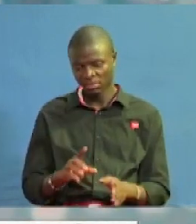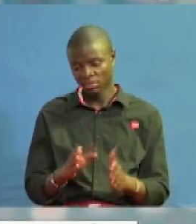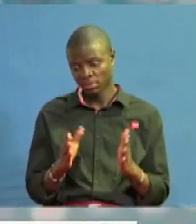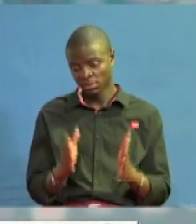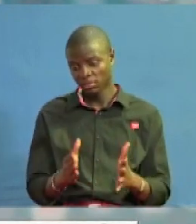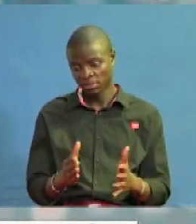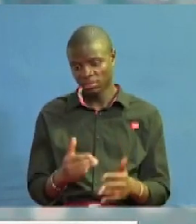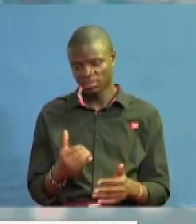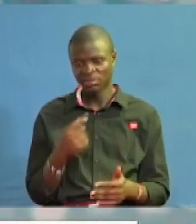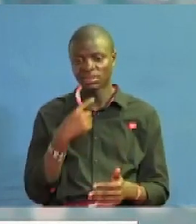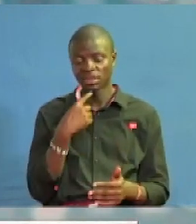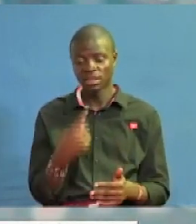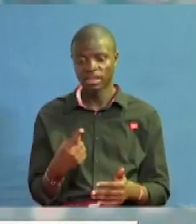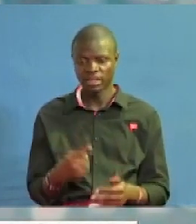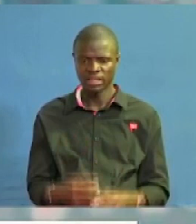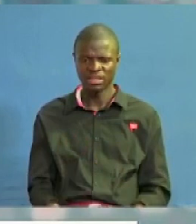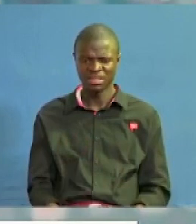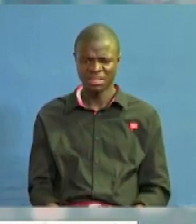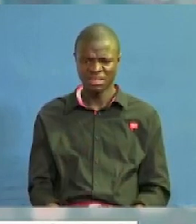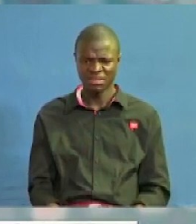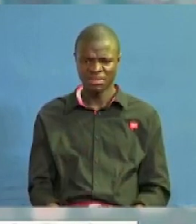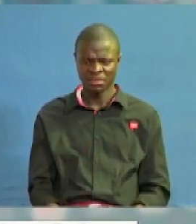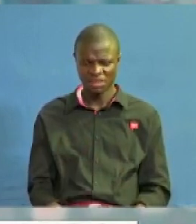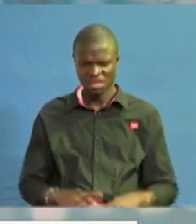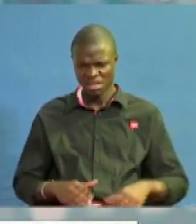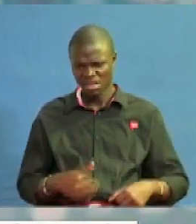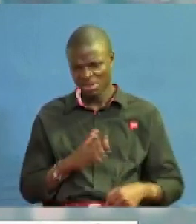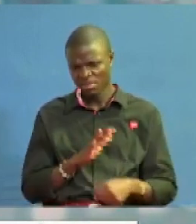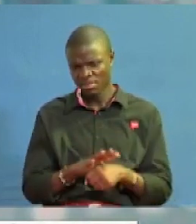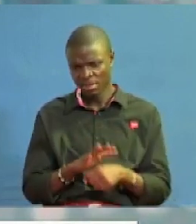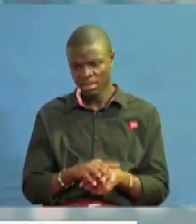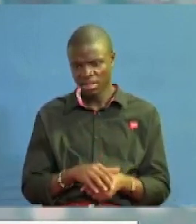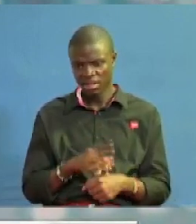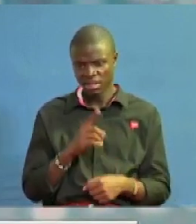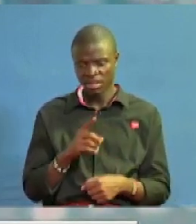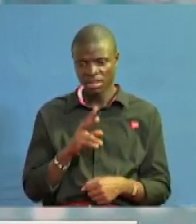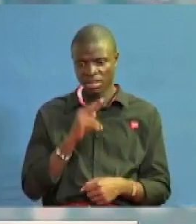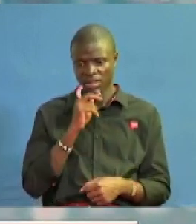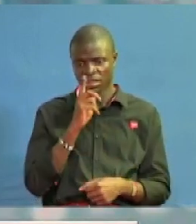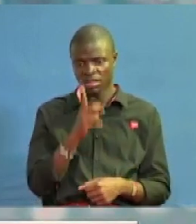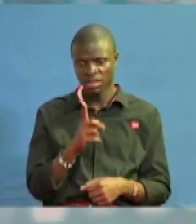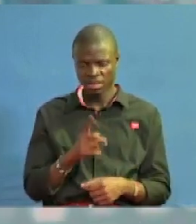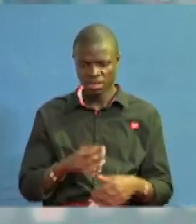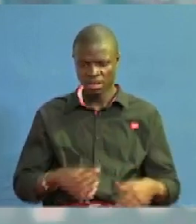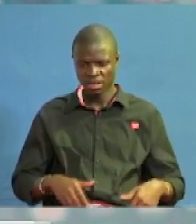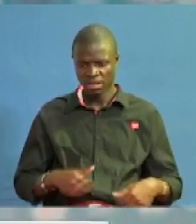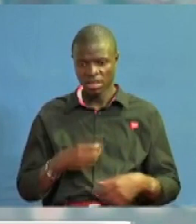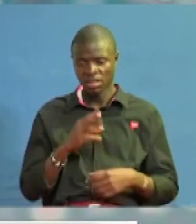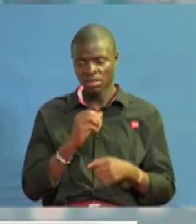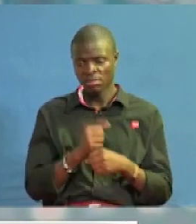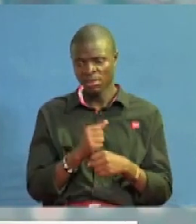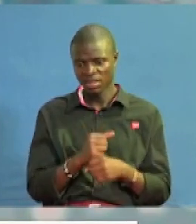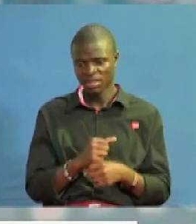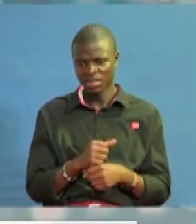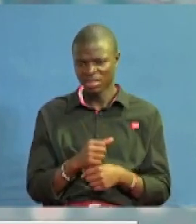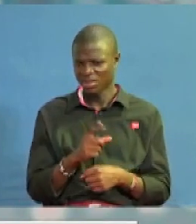of shares you can buy is 100. Okay. Now, how much you need depends on how much one